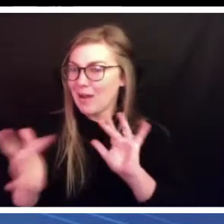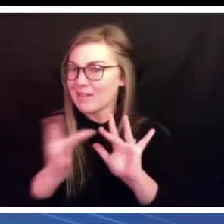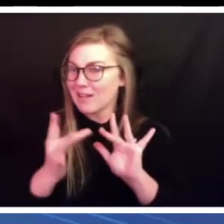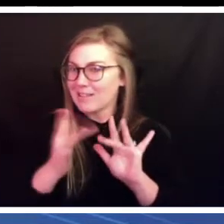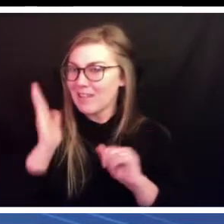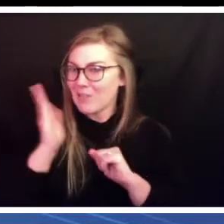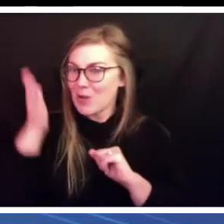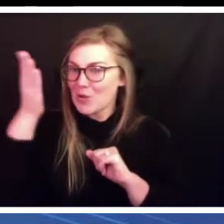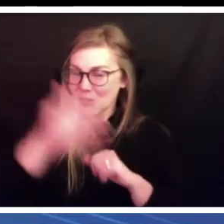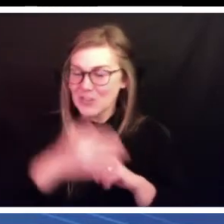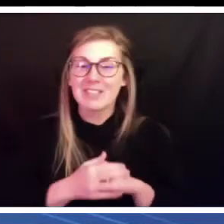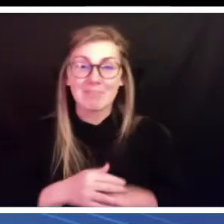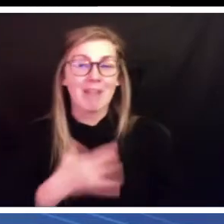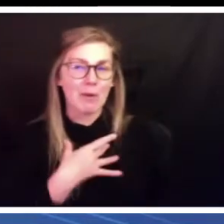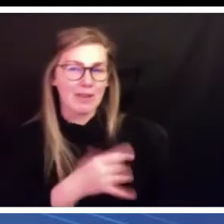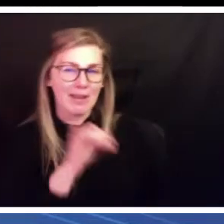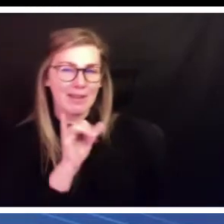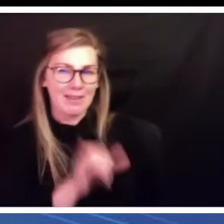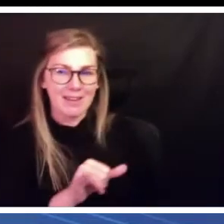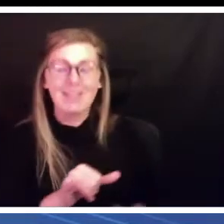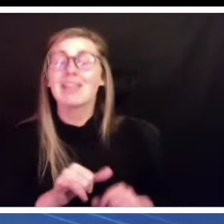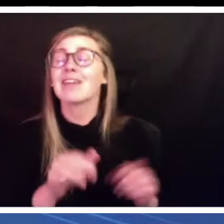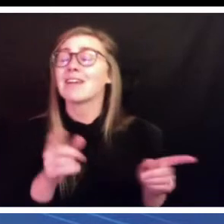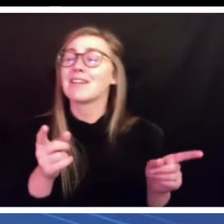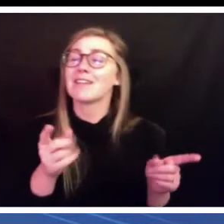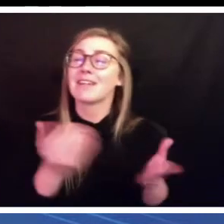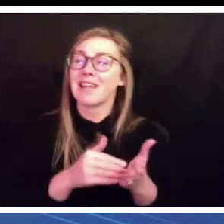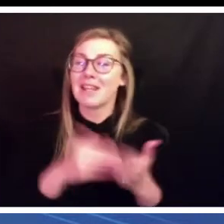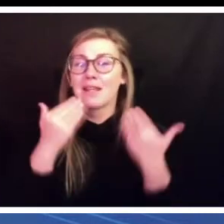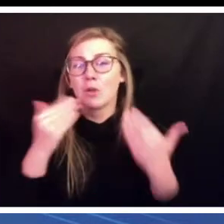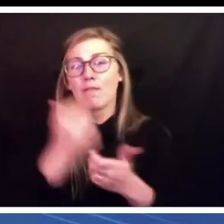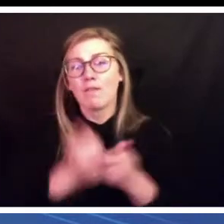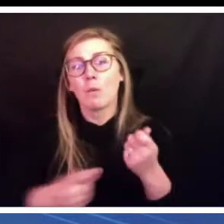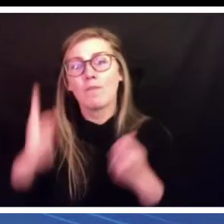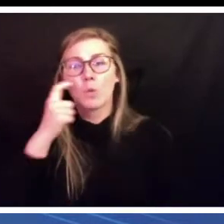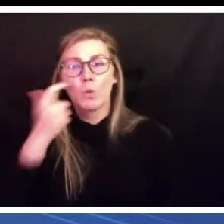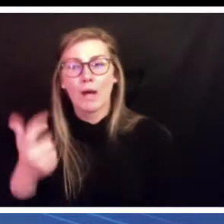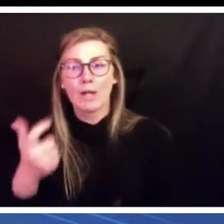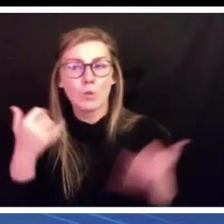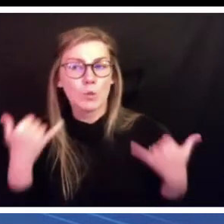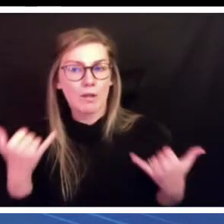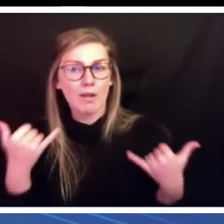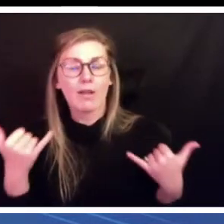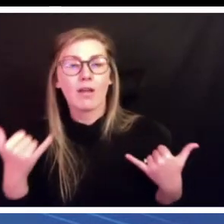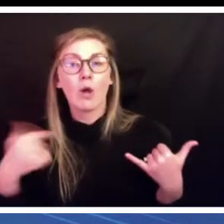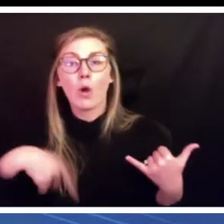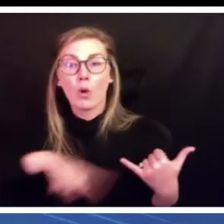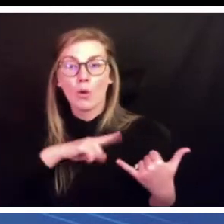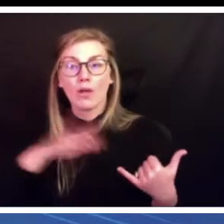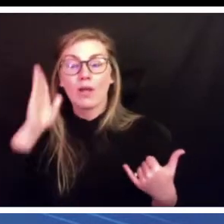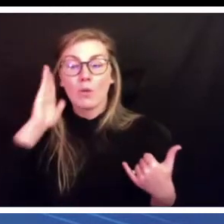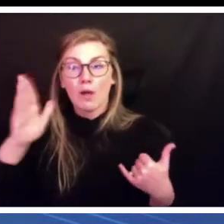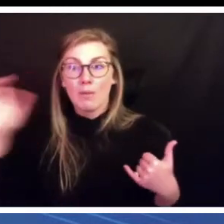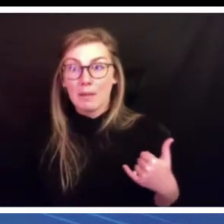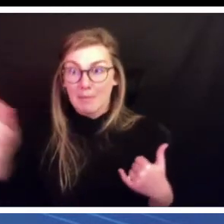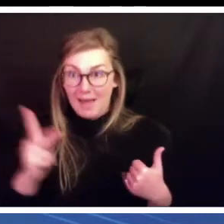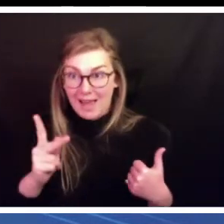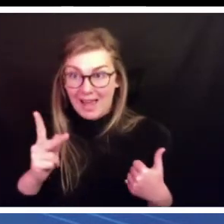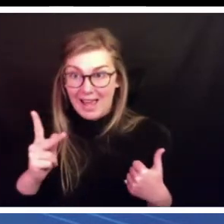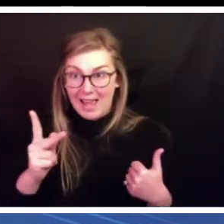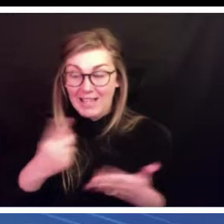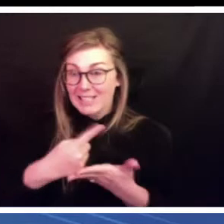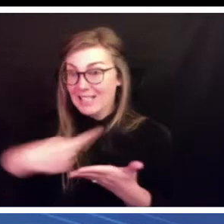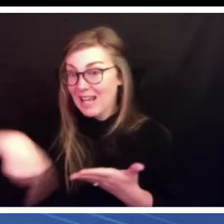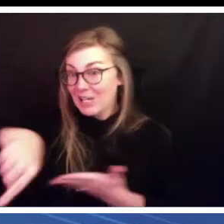And absolutely. And thank you, of course, to all of you who tuned in today. We will be back next week for our